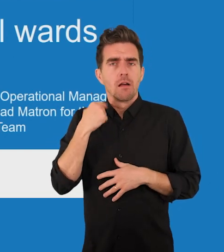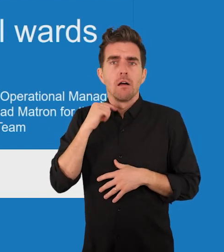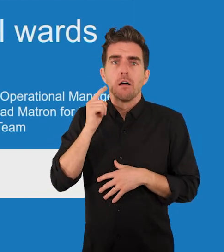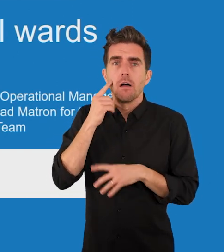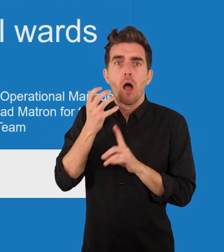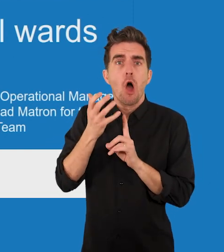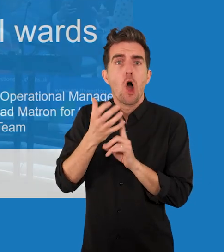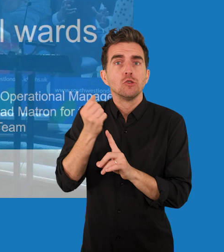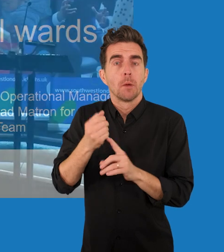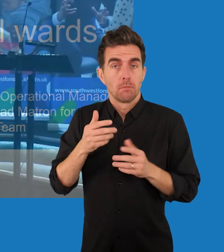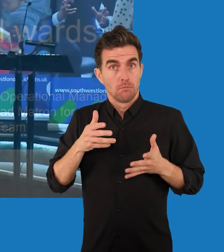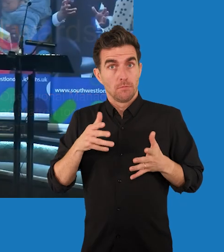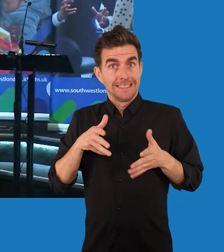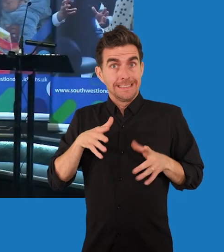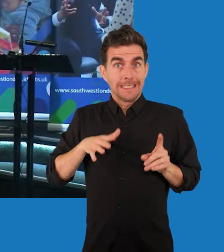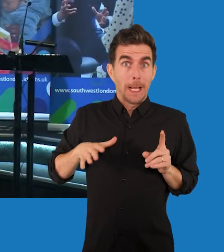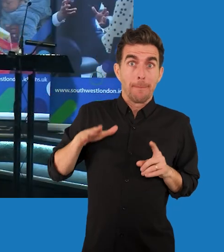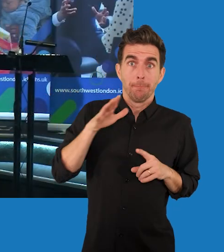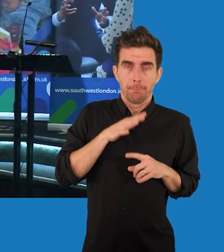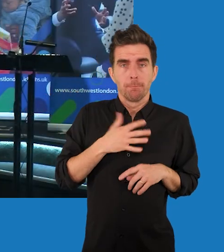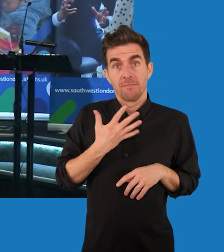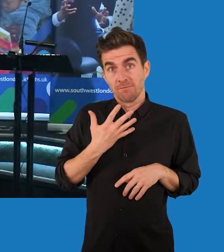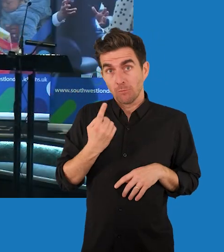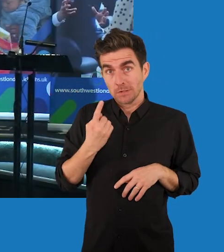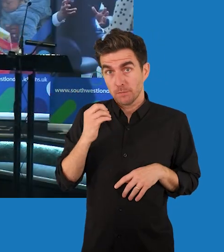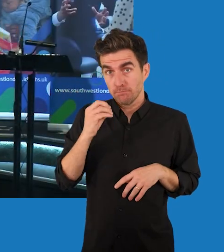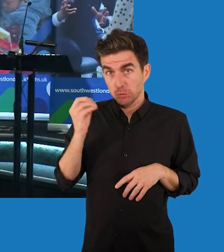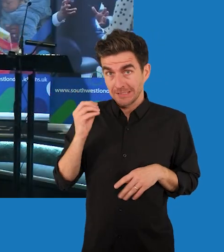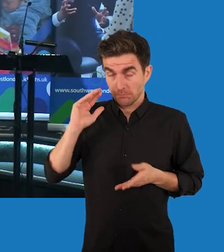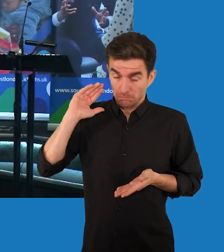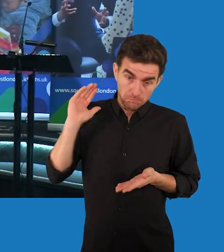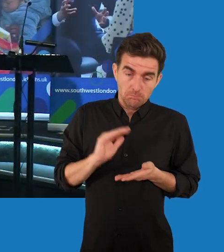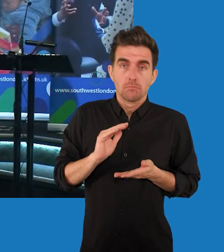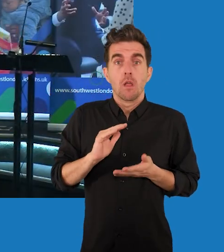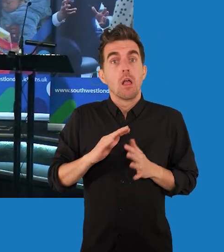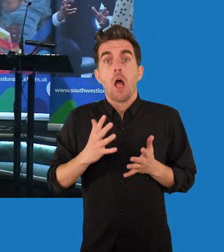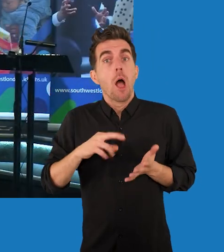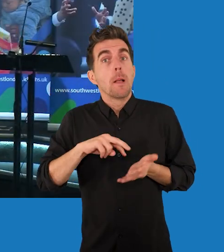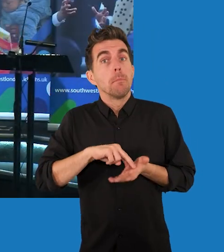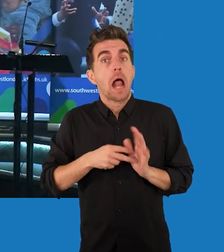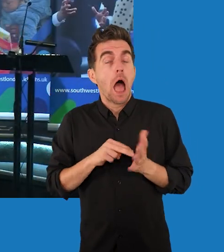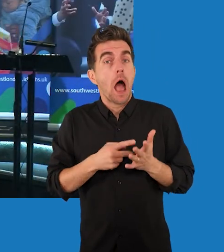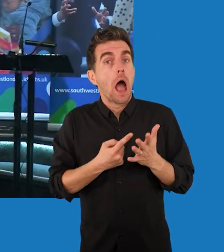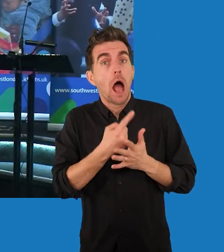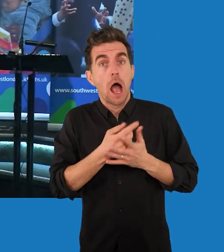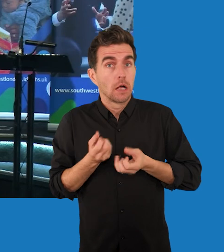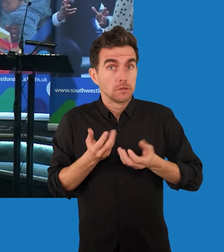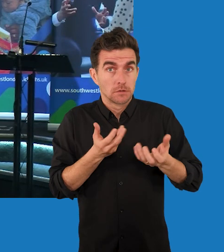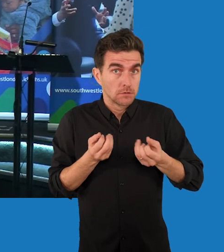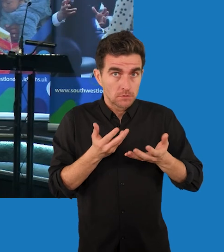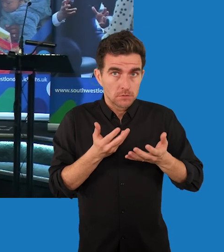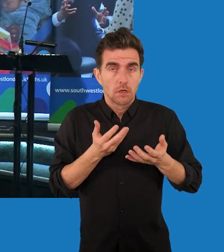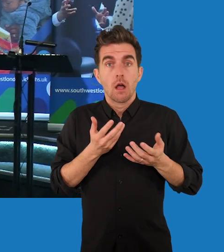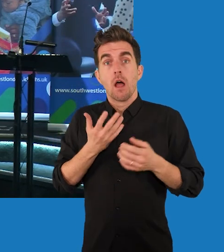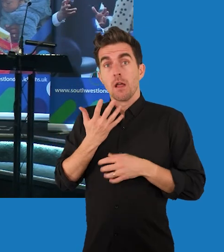when we hear about the outcomes from a system point of view, 51% reduction in unplanned